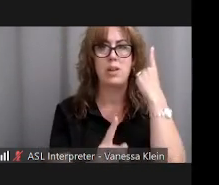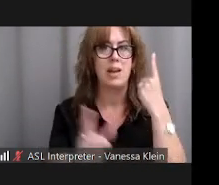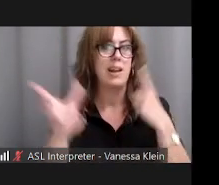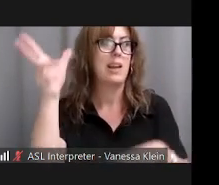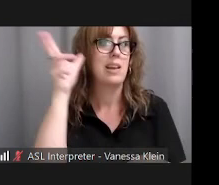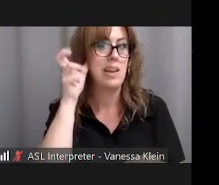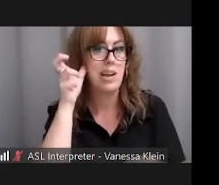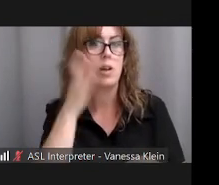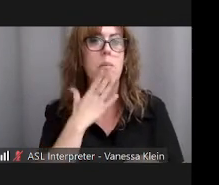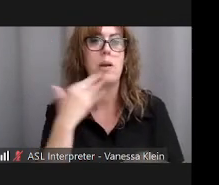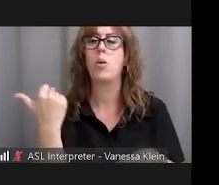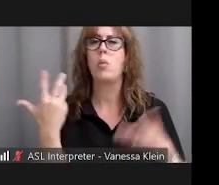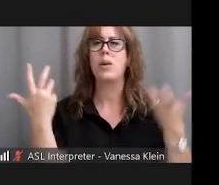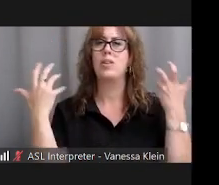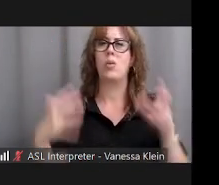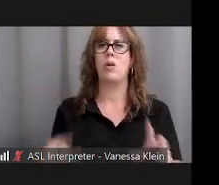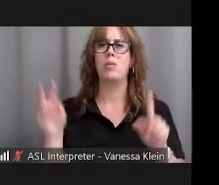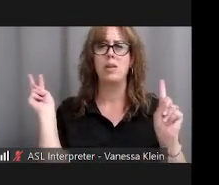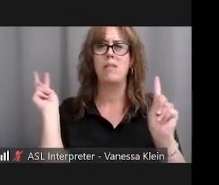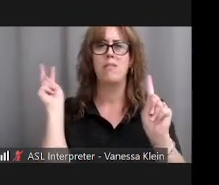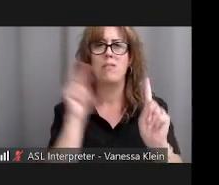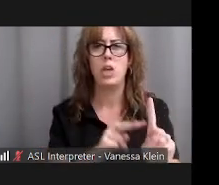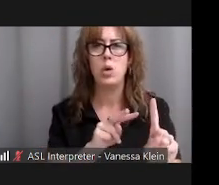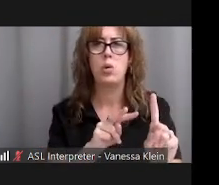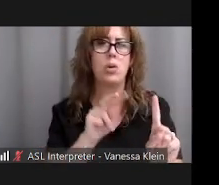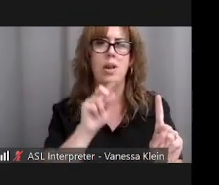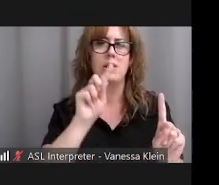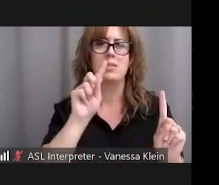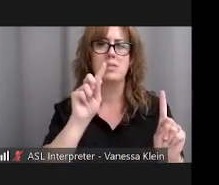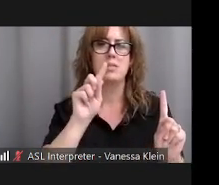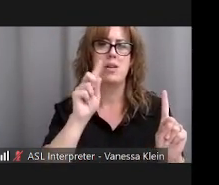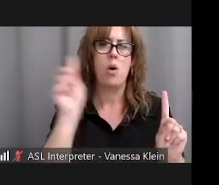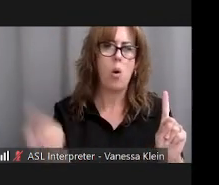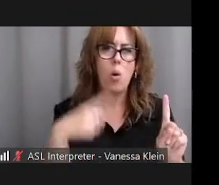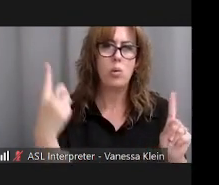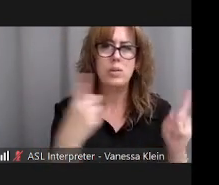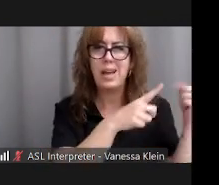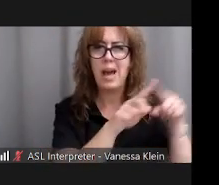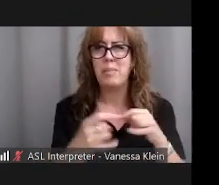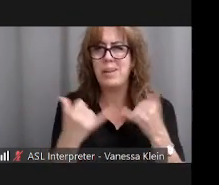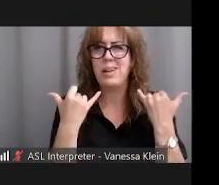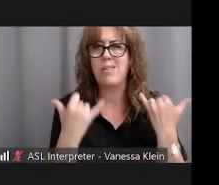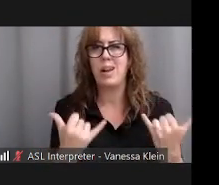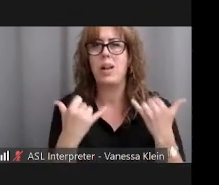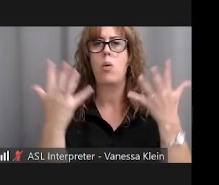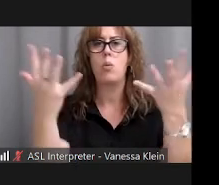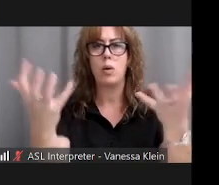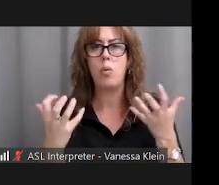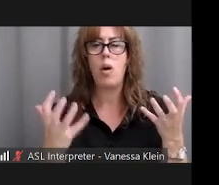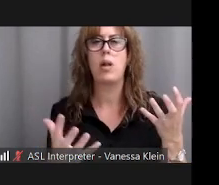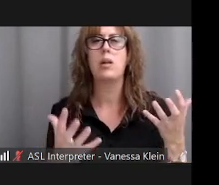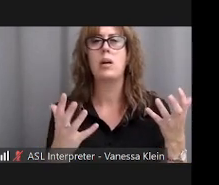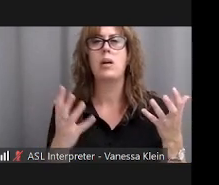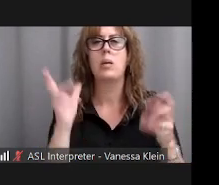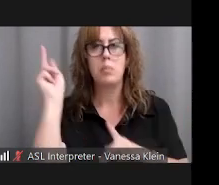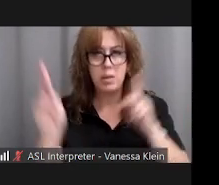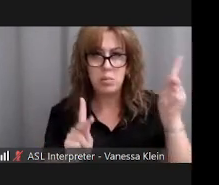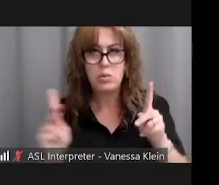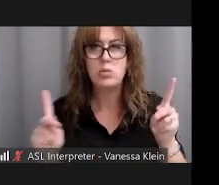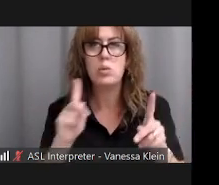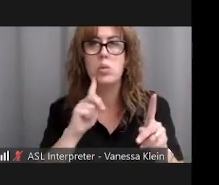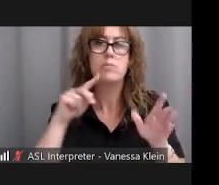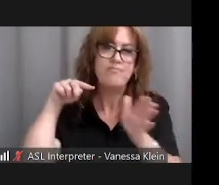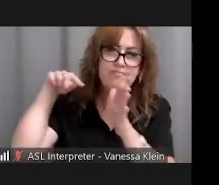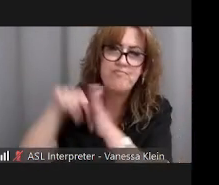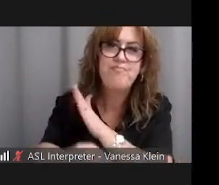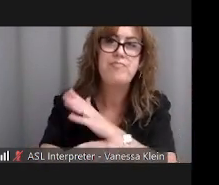viewed as a monolith. We want to make sure that people can really get the breadth of our culture and